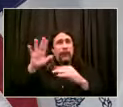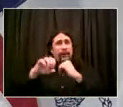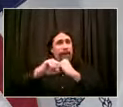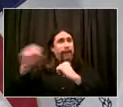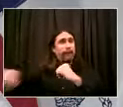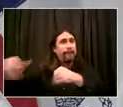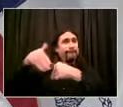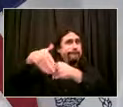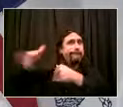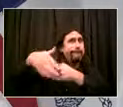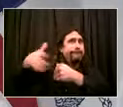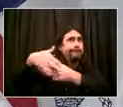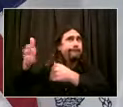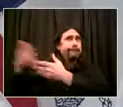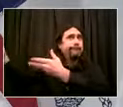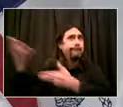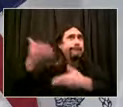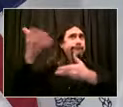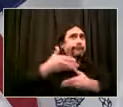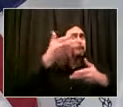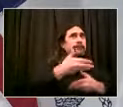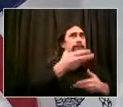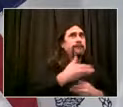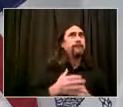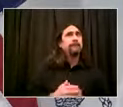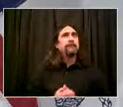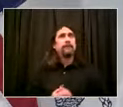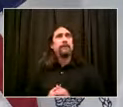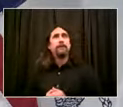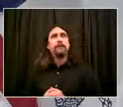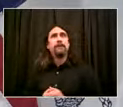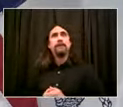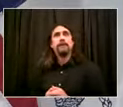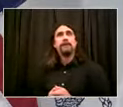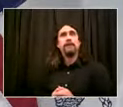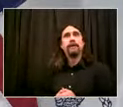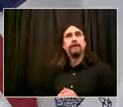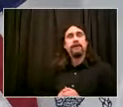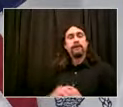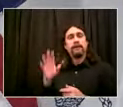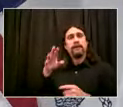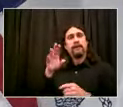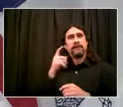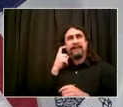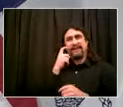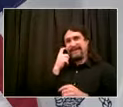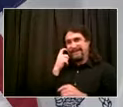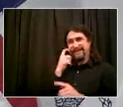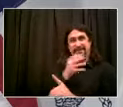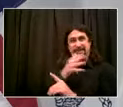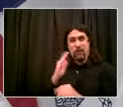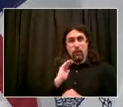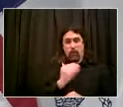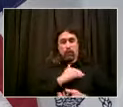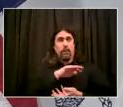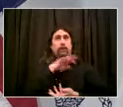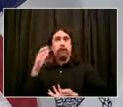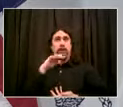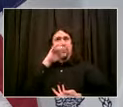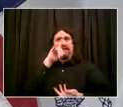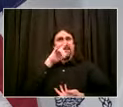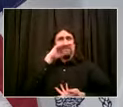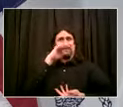available. We're getting now, finally, the supply that we expected last week is arriving today. That means